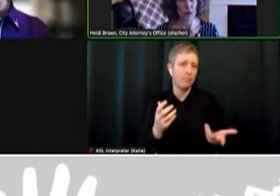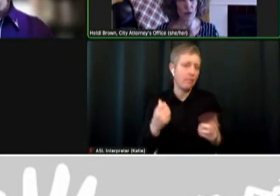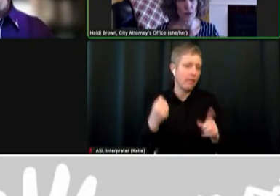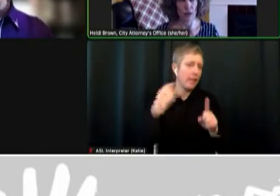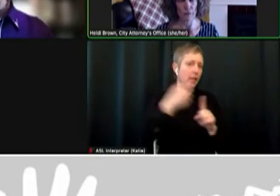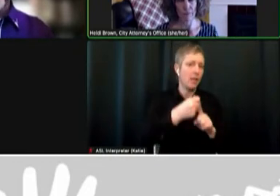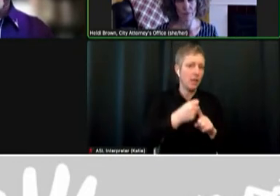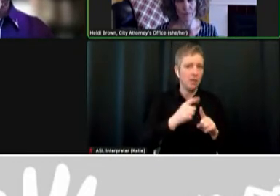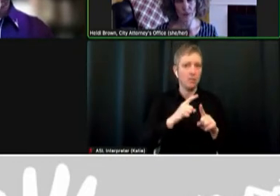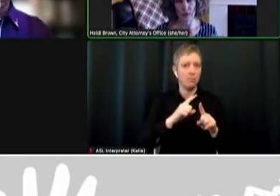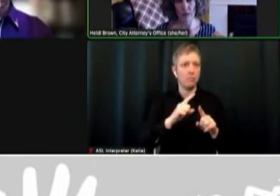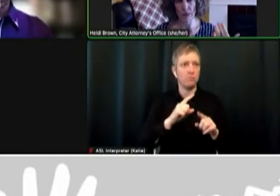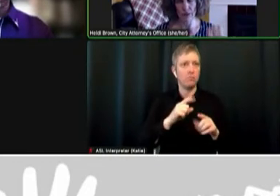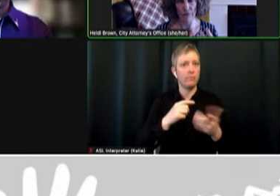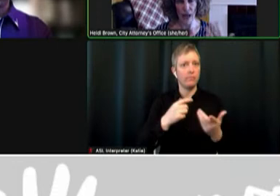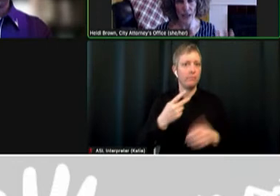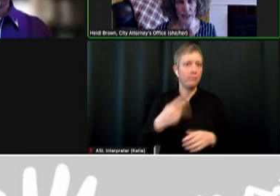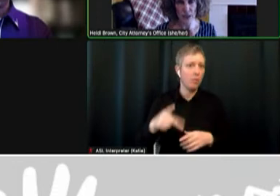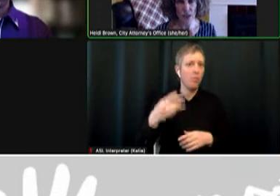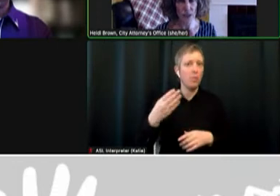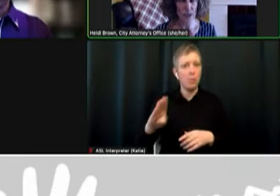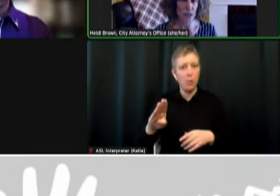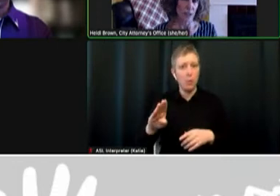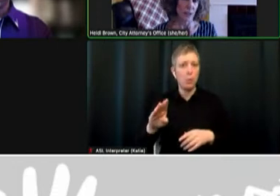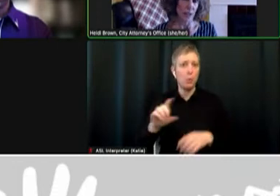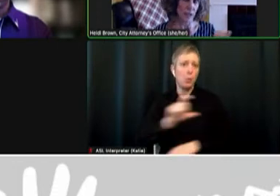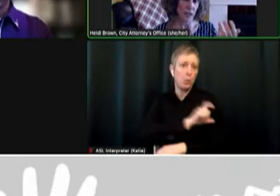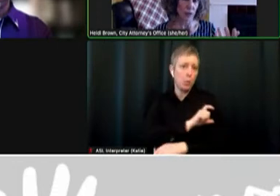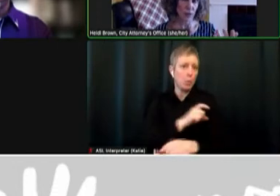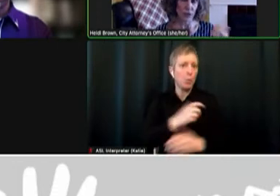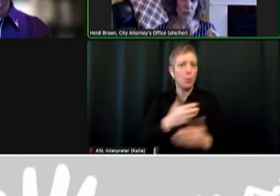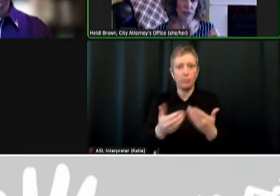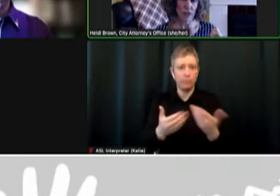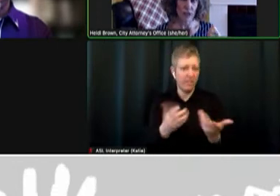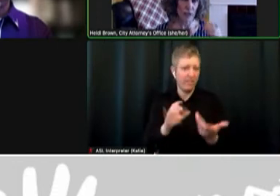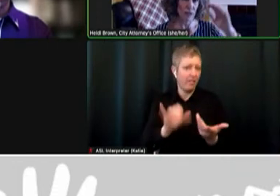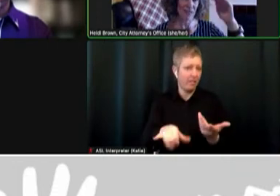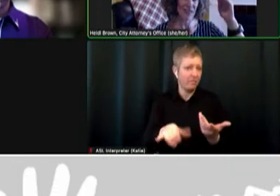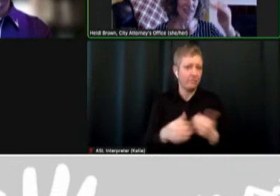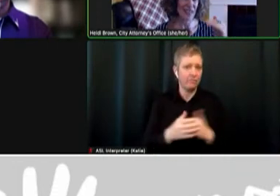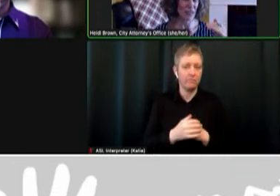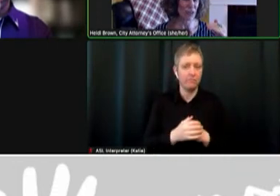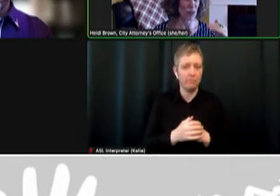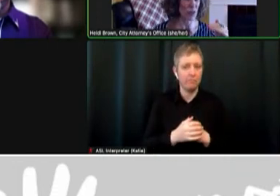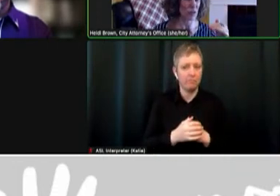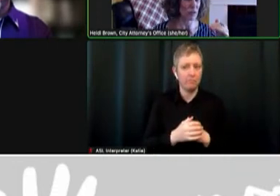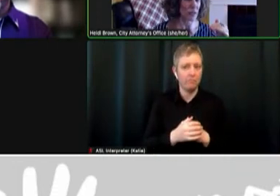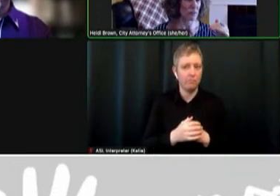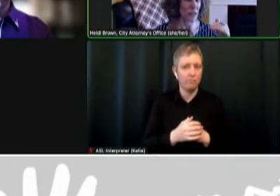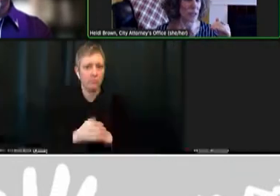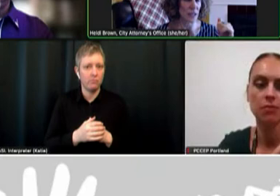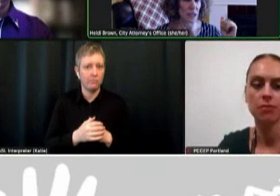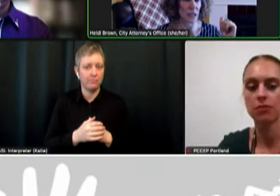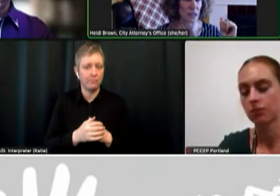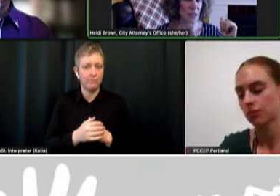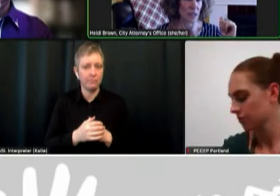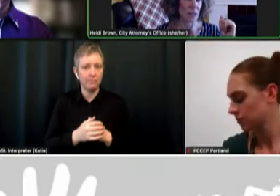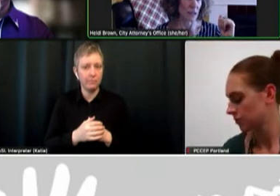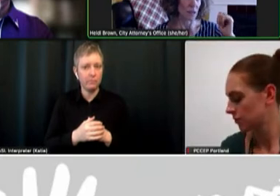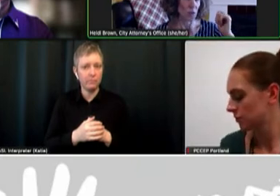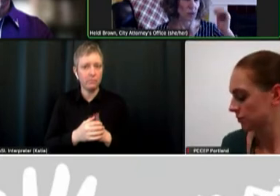or things of that nature, that's category three. And again, if you look in Directive